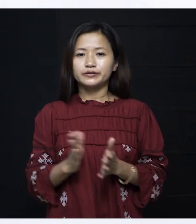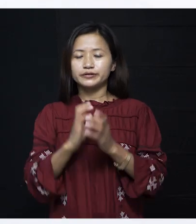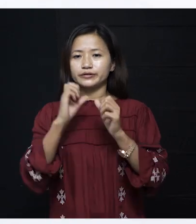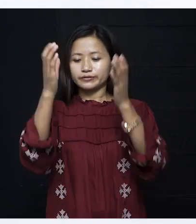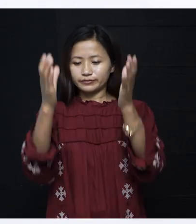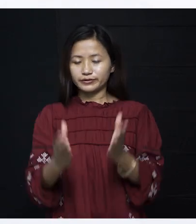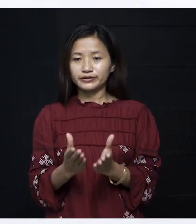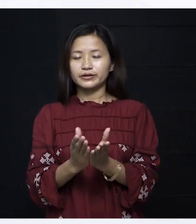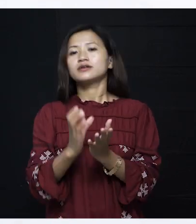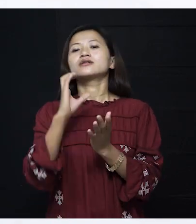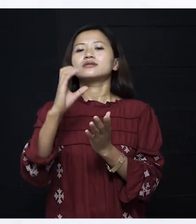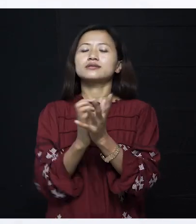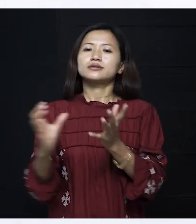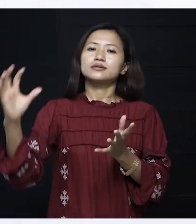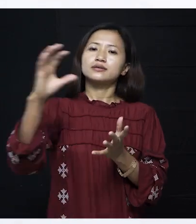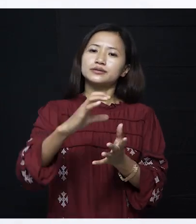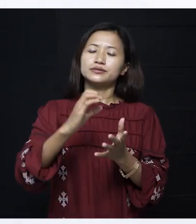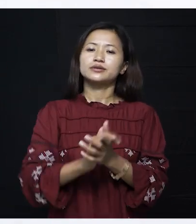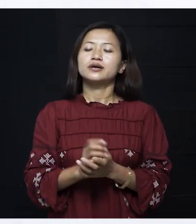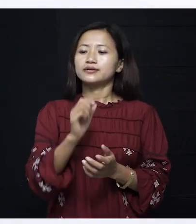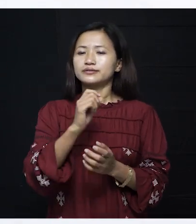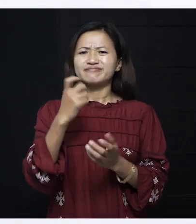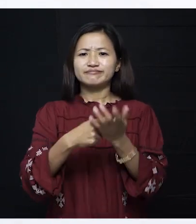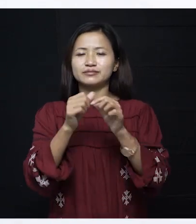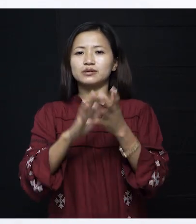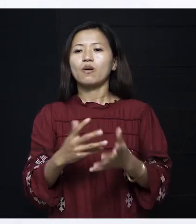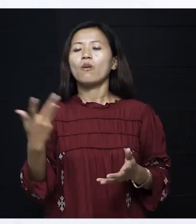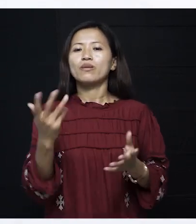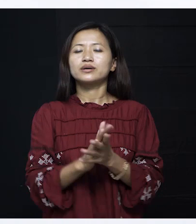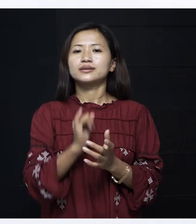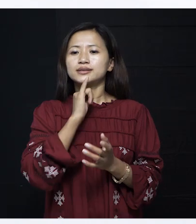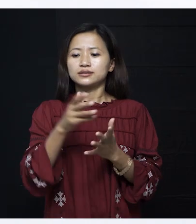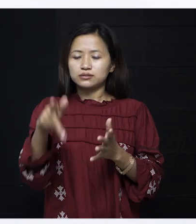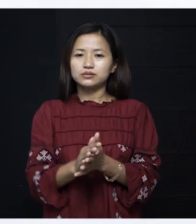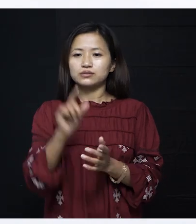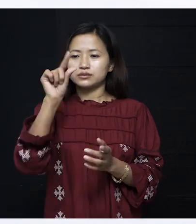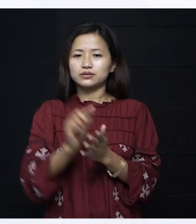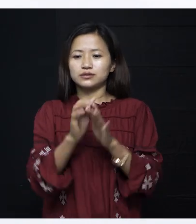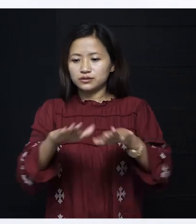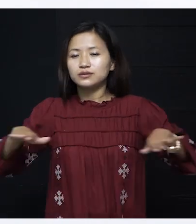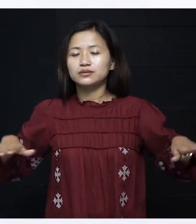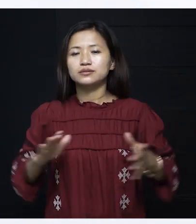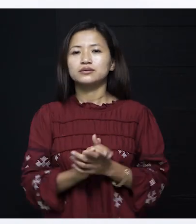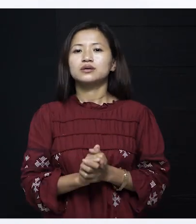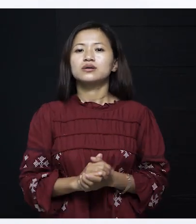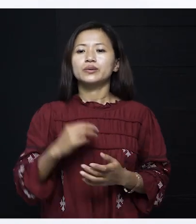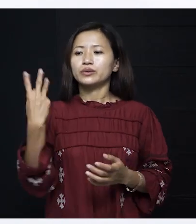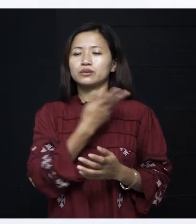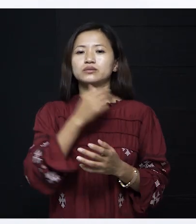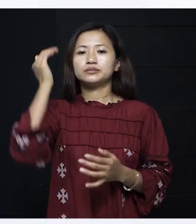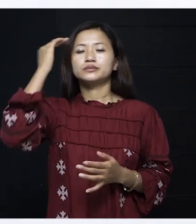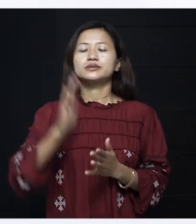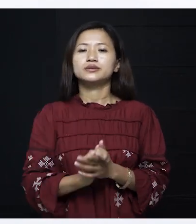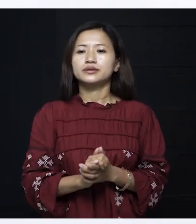to know the number of children. And the reason why is, if it is to do with children, then it is, we all know that